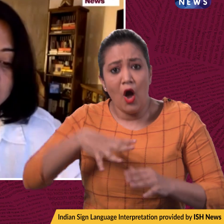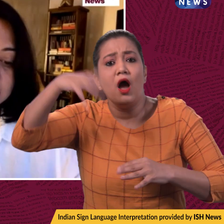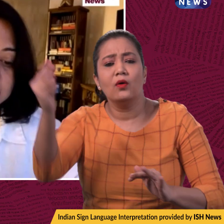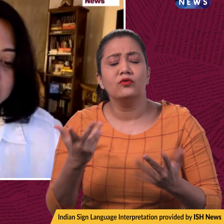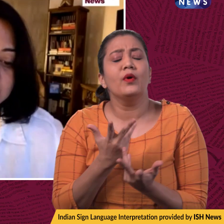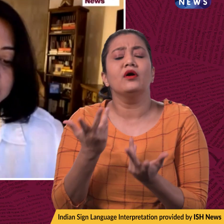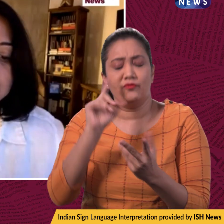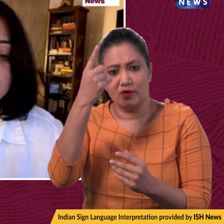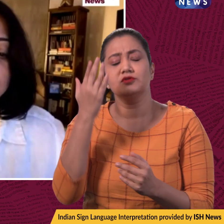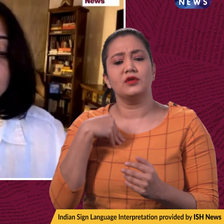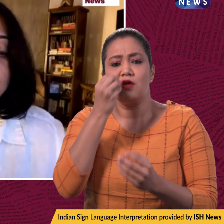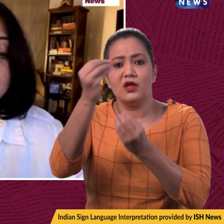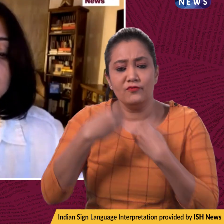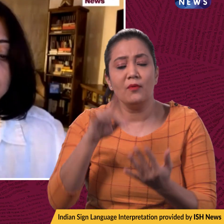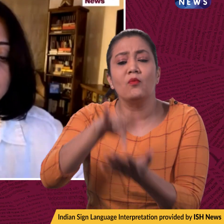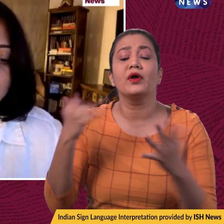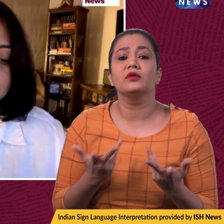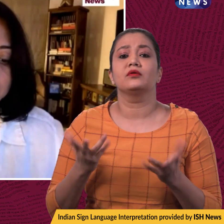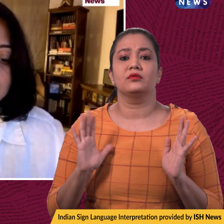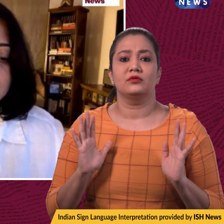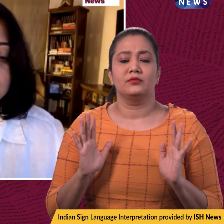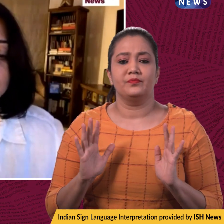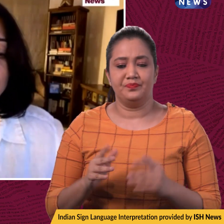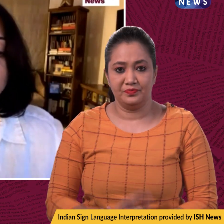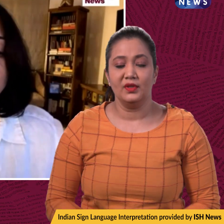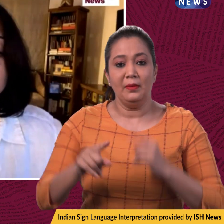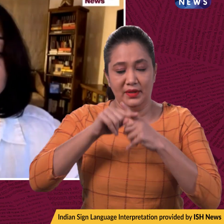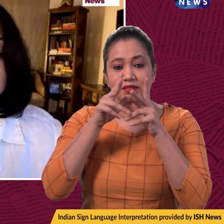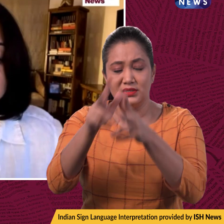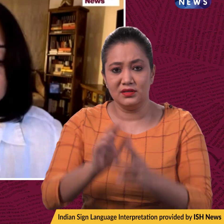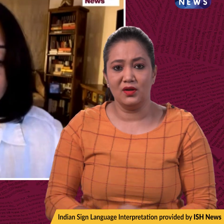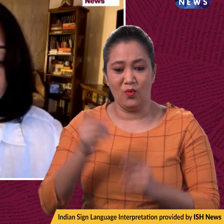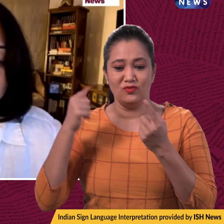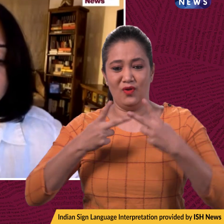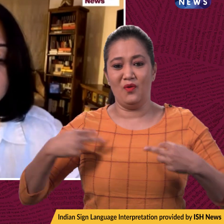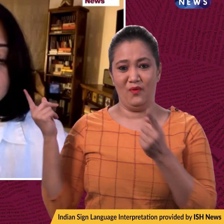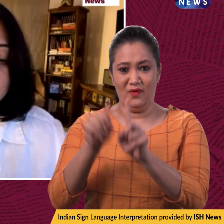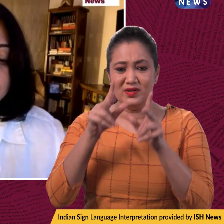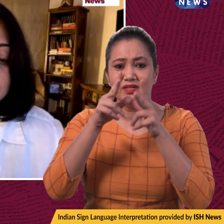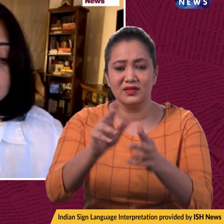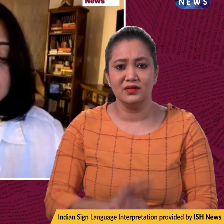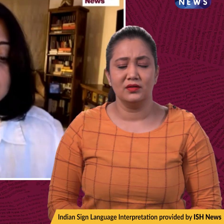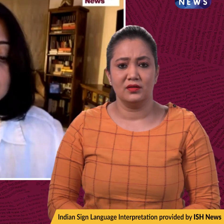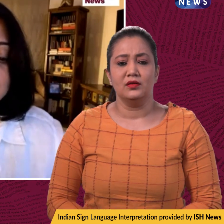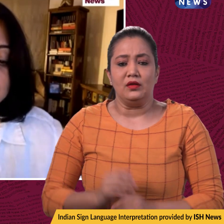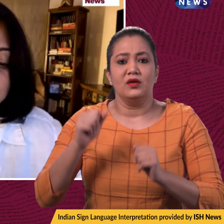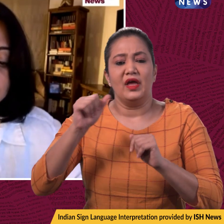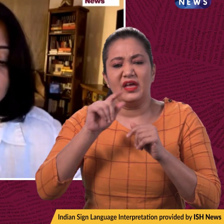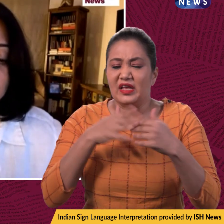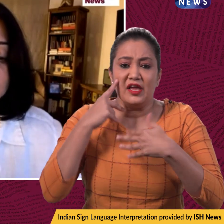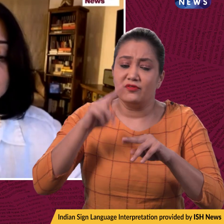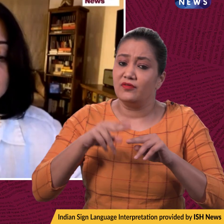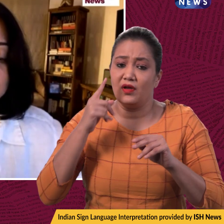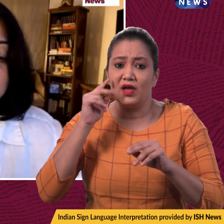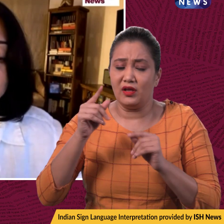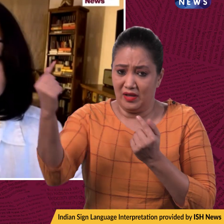country or outside? First, I want to know where you are." Justice Kaul also hit out at Singh's lawyer and argued that he can get out of the